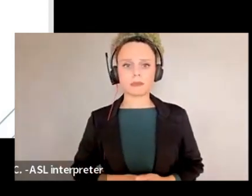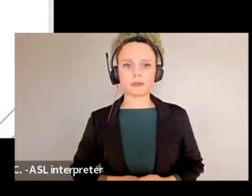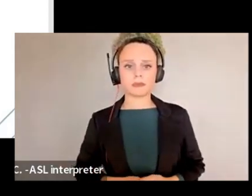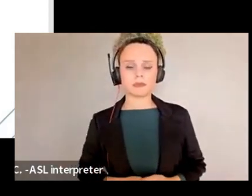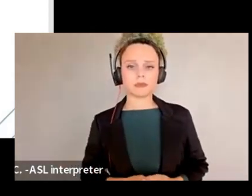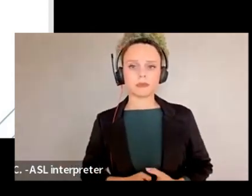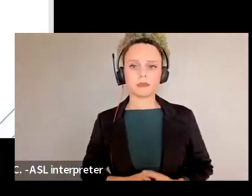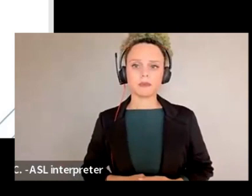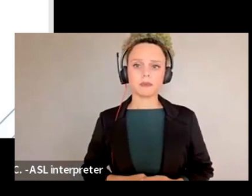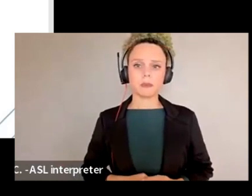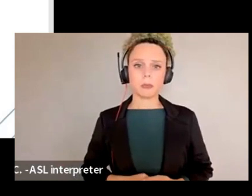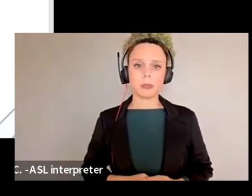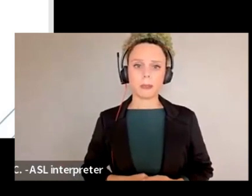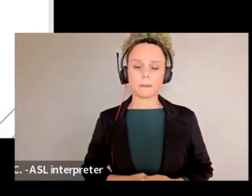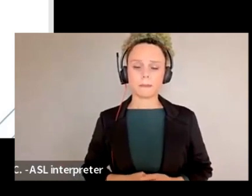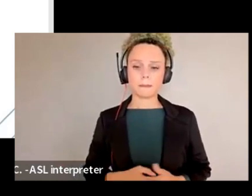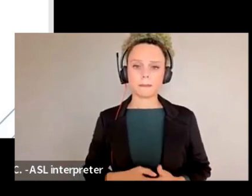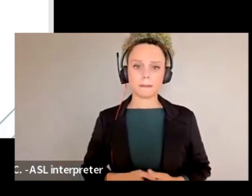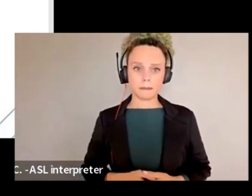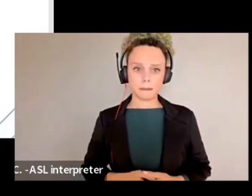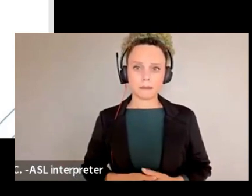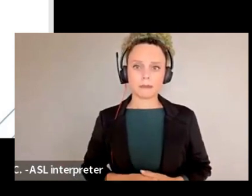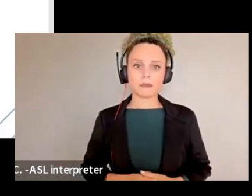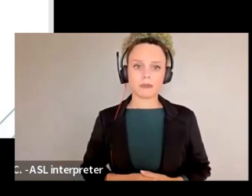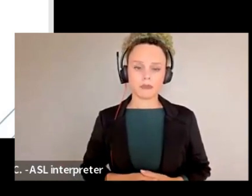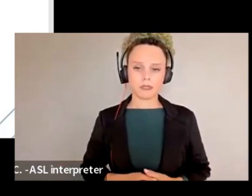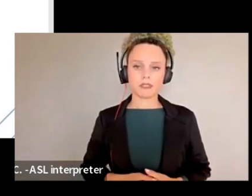these are just as important in the disabled community,